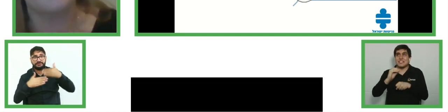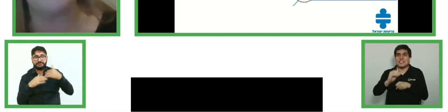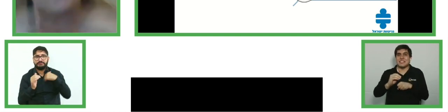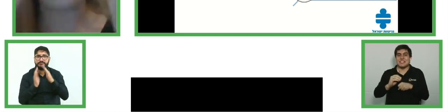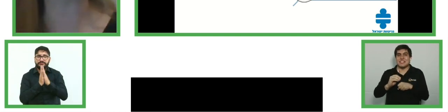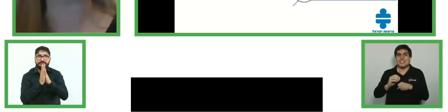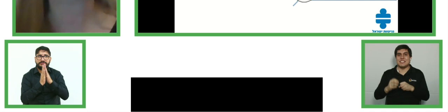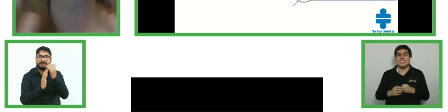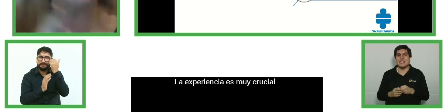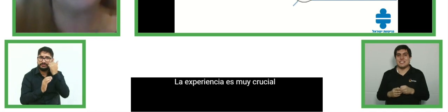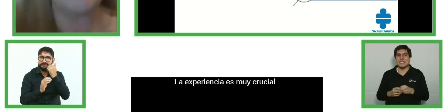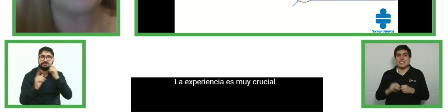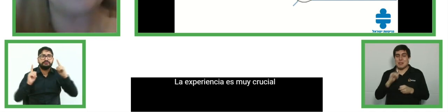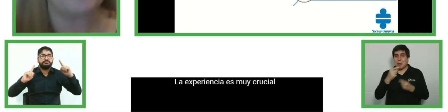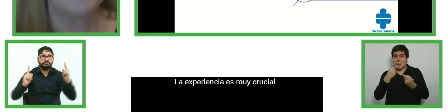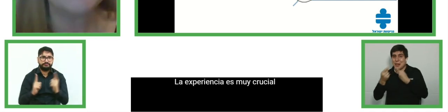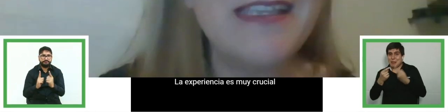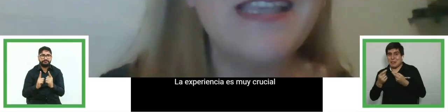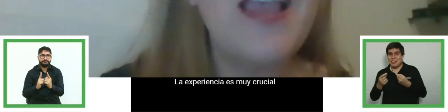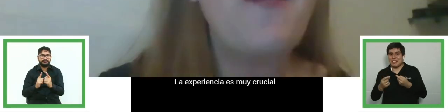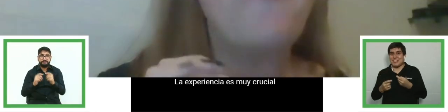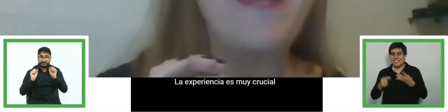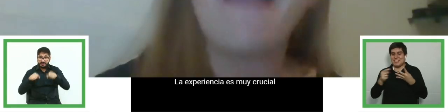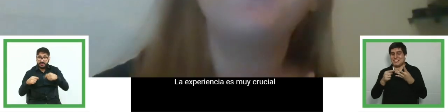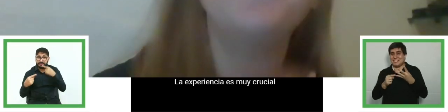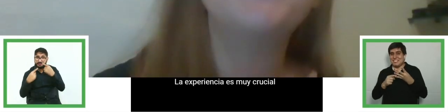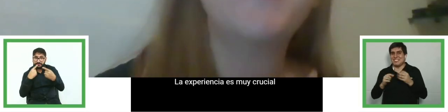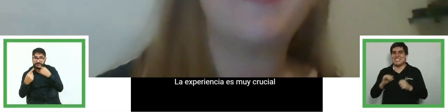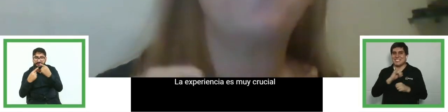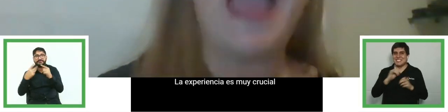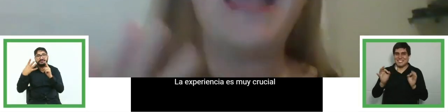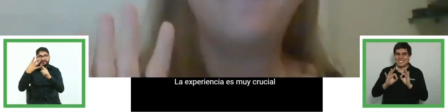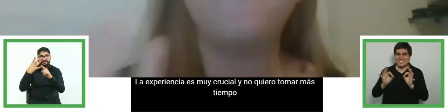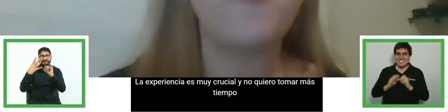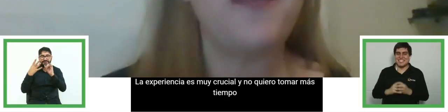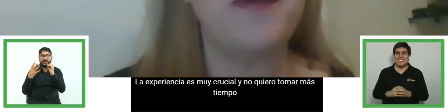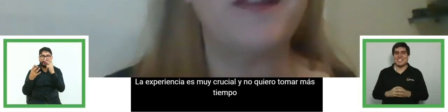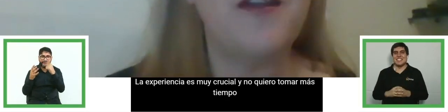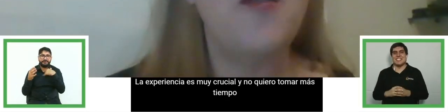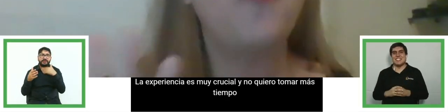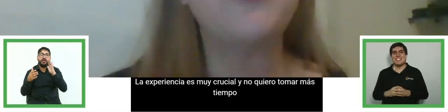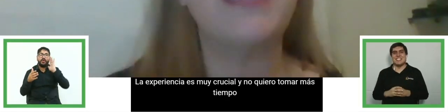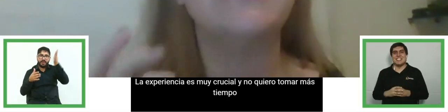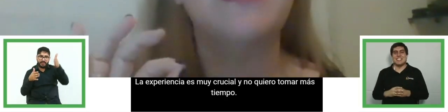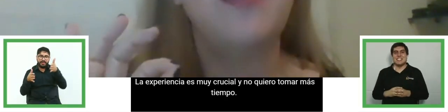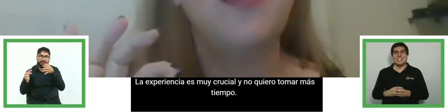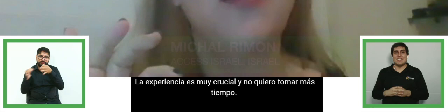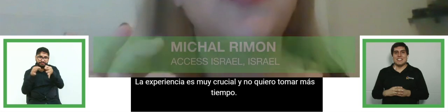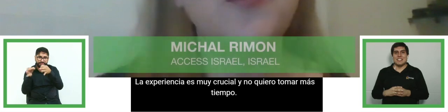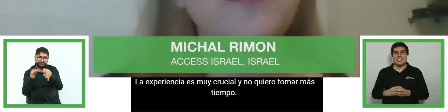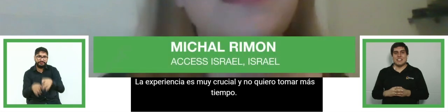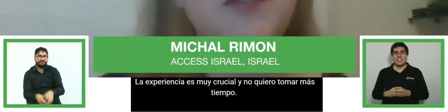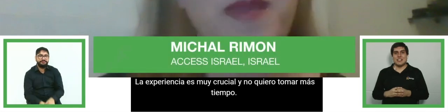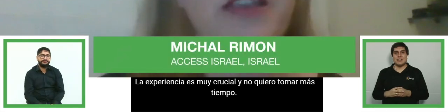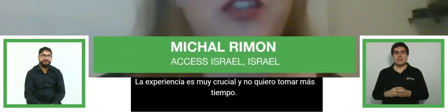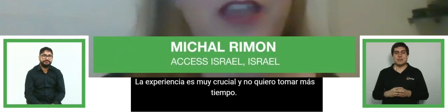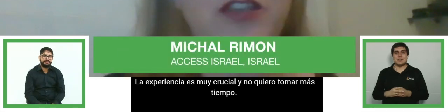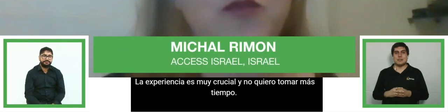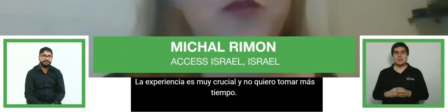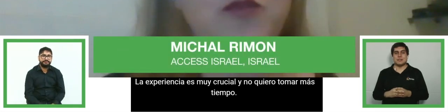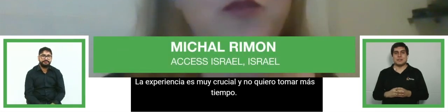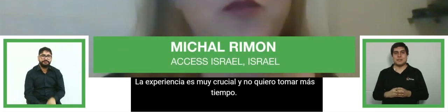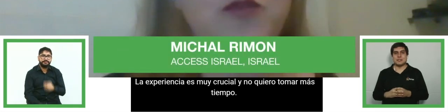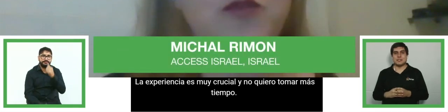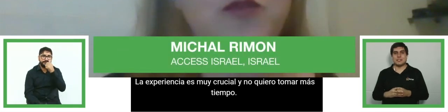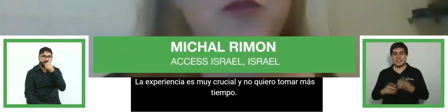And after we do that, we add the fourth pillar, which is tools to make a change. Whether you're a first grade student, a 12th grader, a